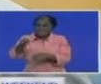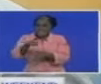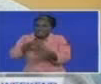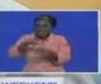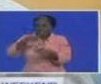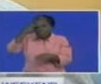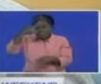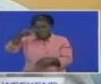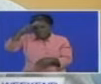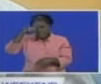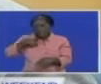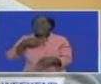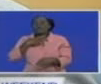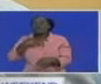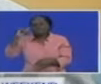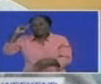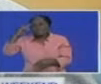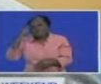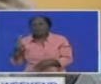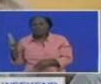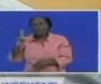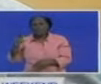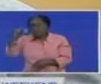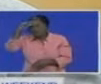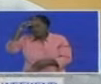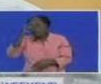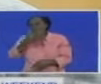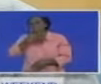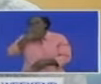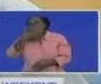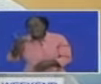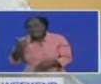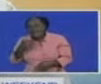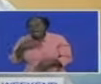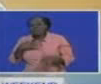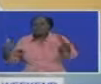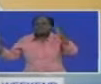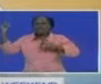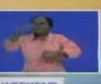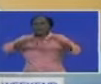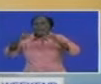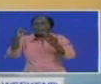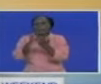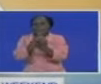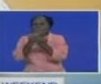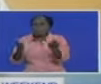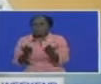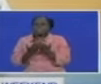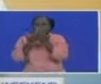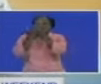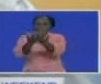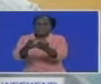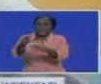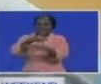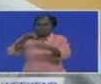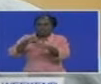policy, I want to think that Uhuru's government would have made a foreign policy sessional paper and put it before the National